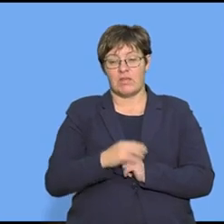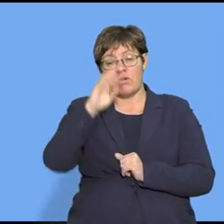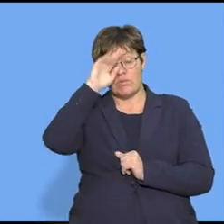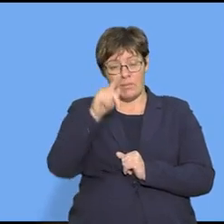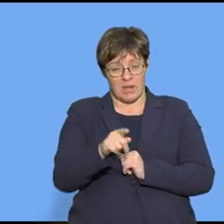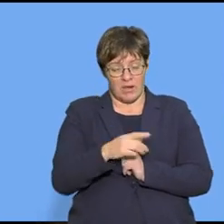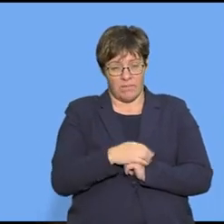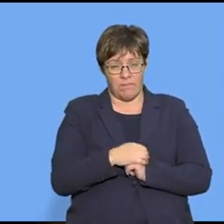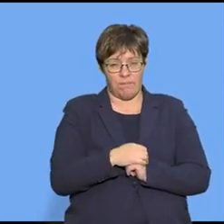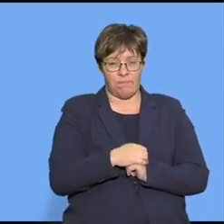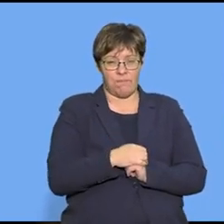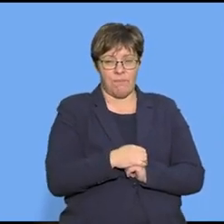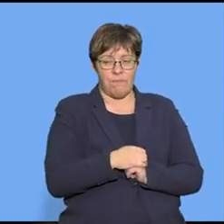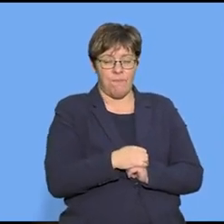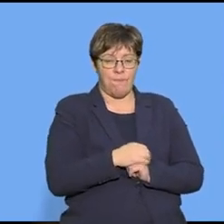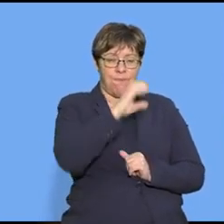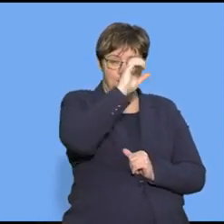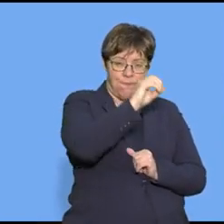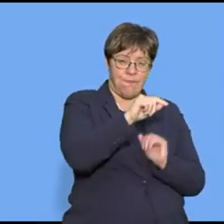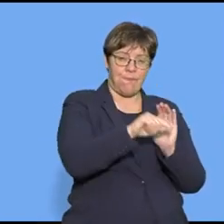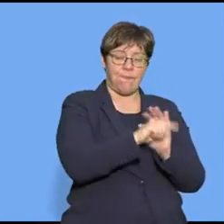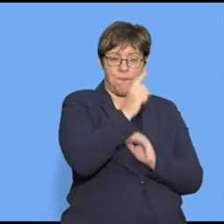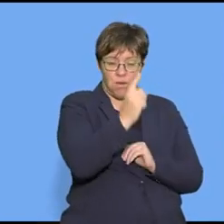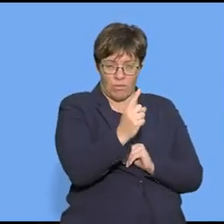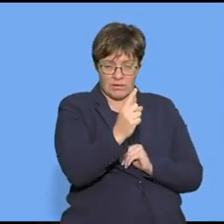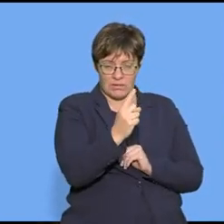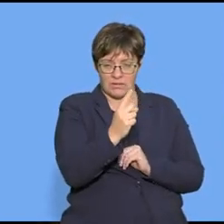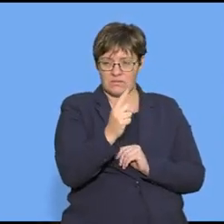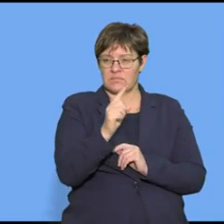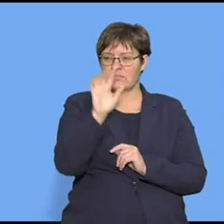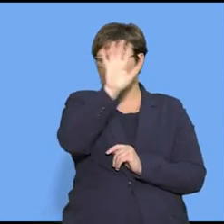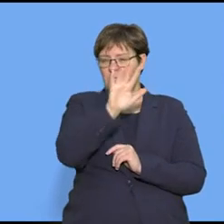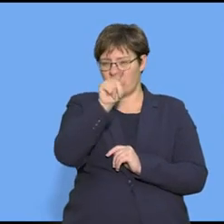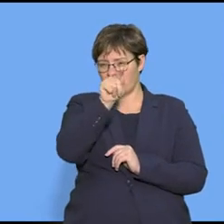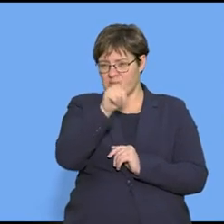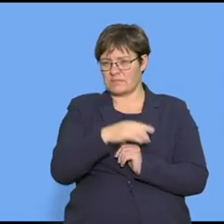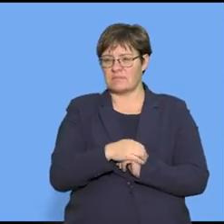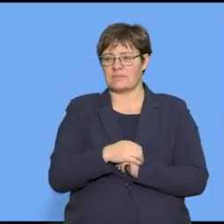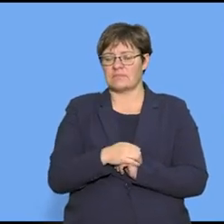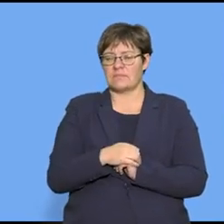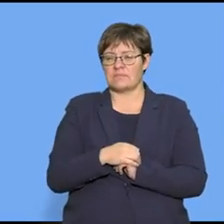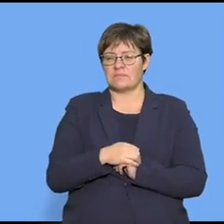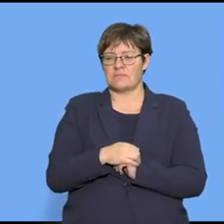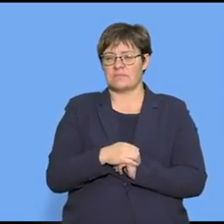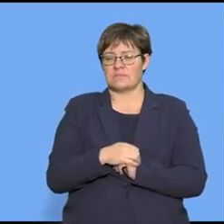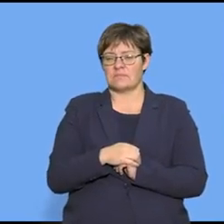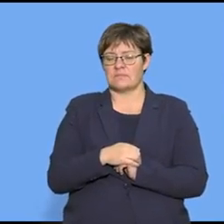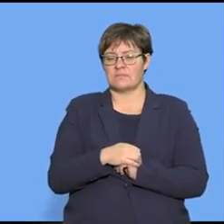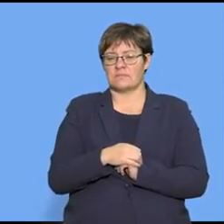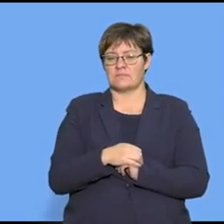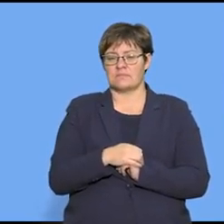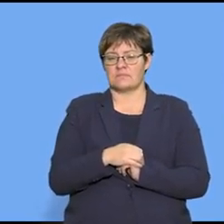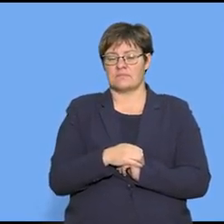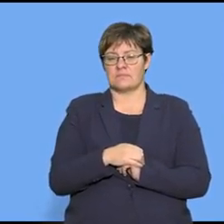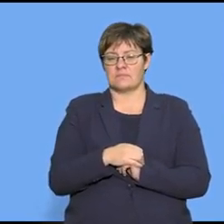was 0 and minus 1, which was somewhere there. And then it was